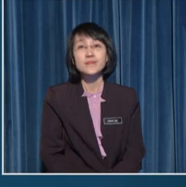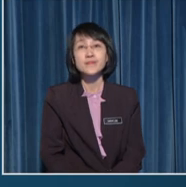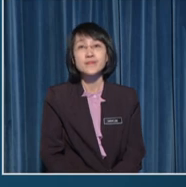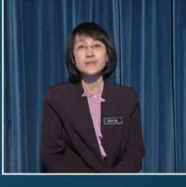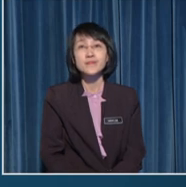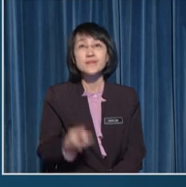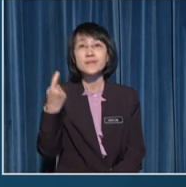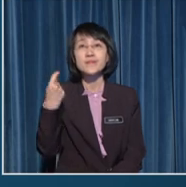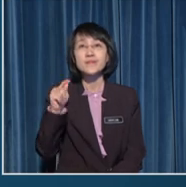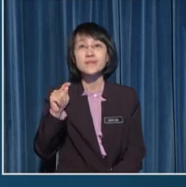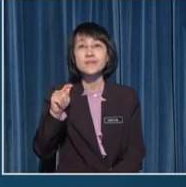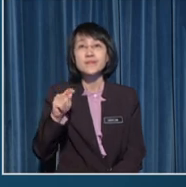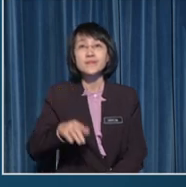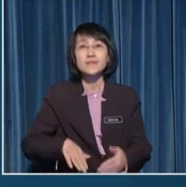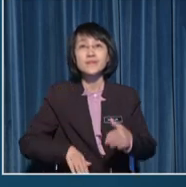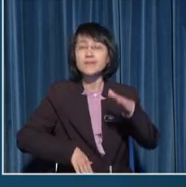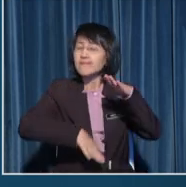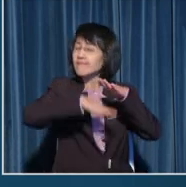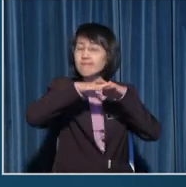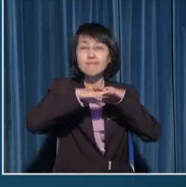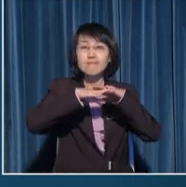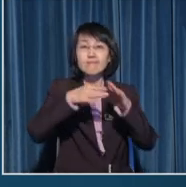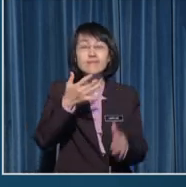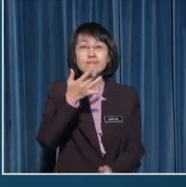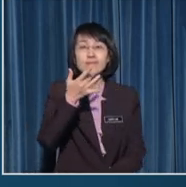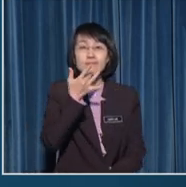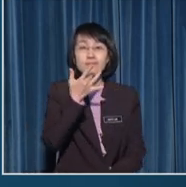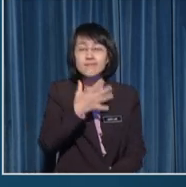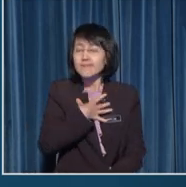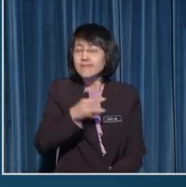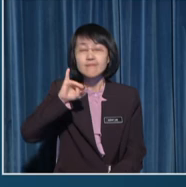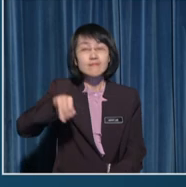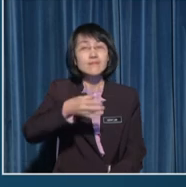The most favorable juice is...